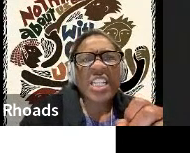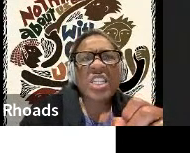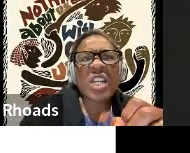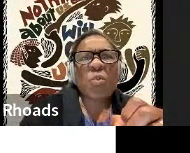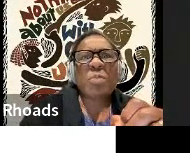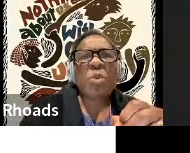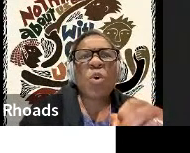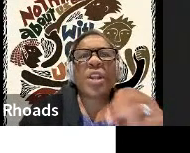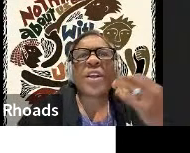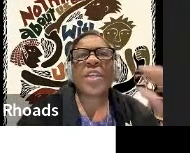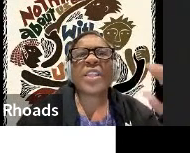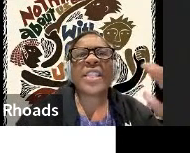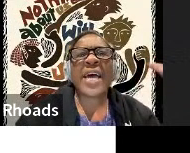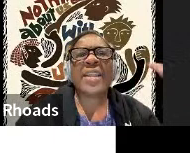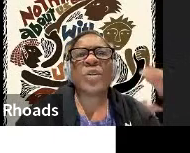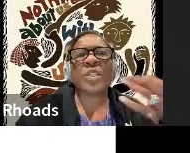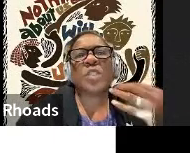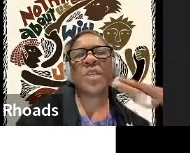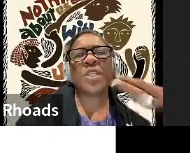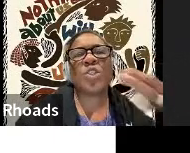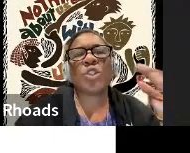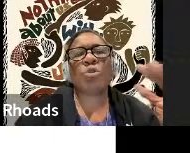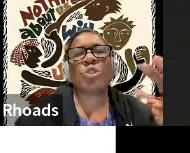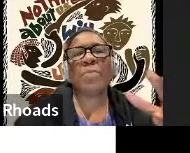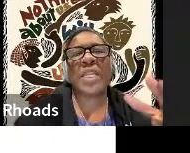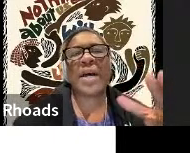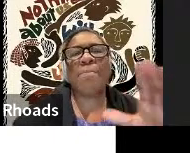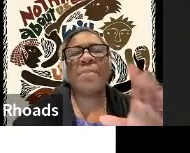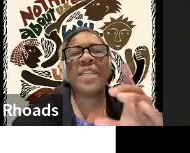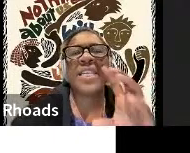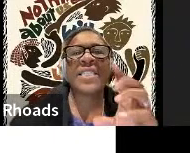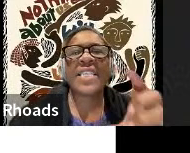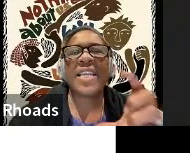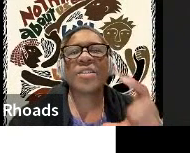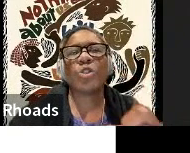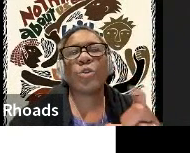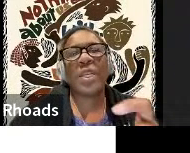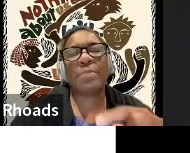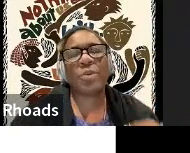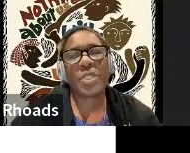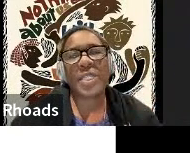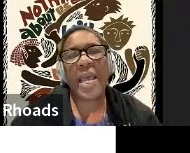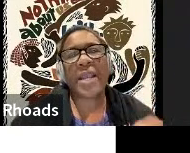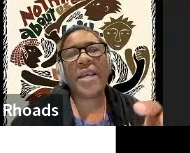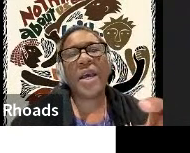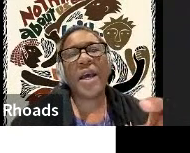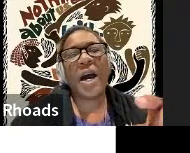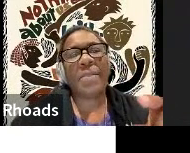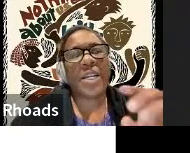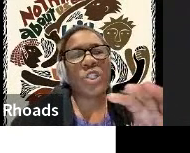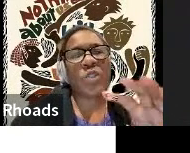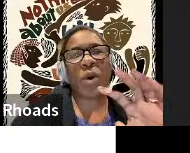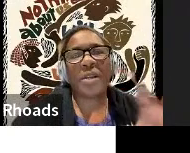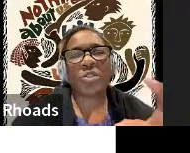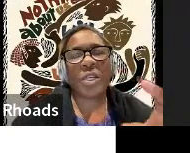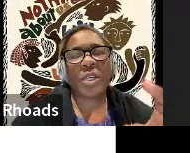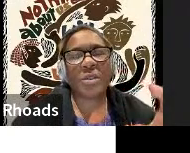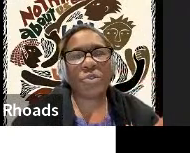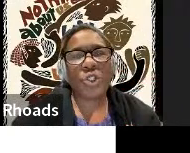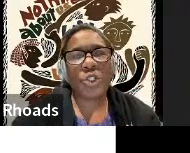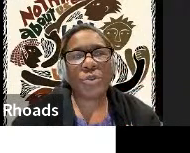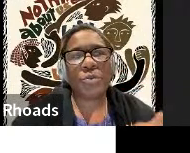I thought I saw one more in there that really speaks to social media, but it doesn't say social media per se. And I just